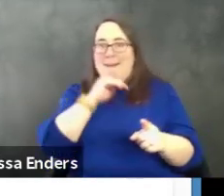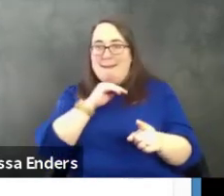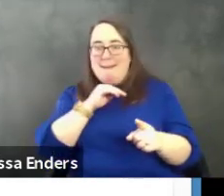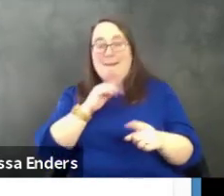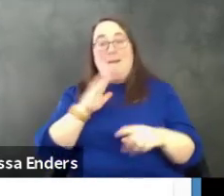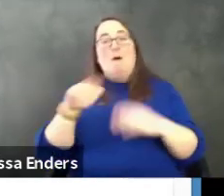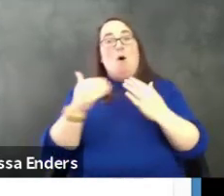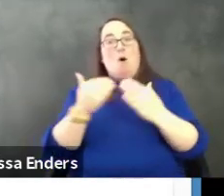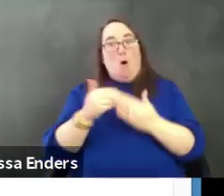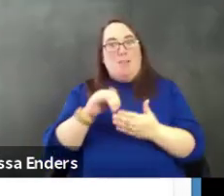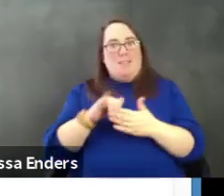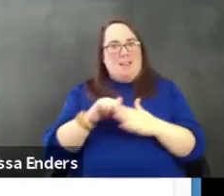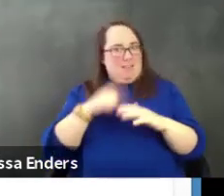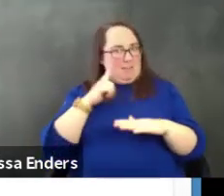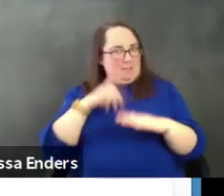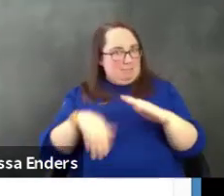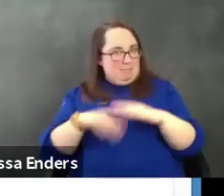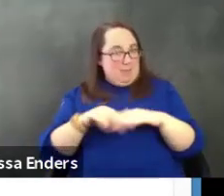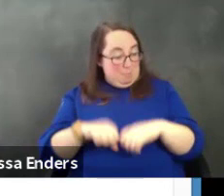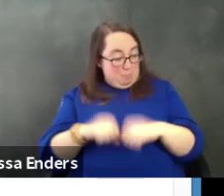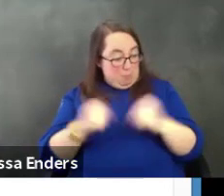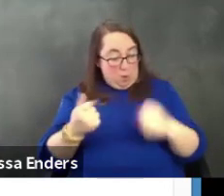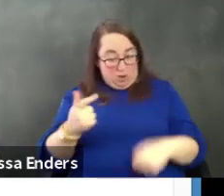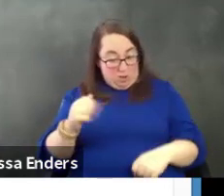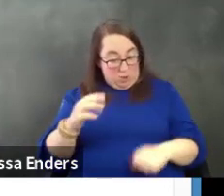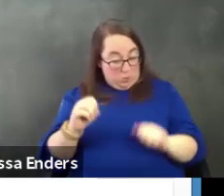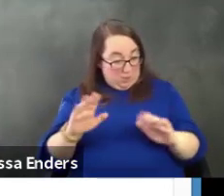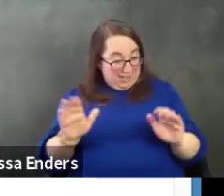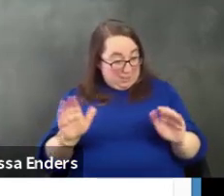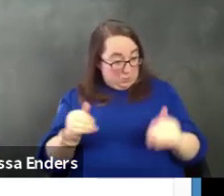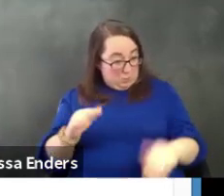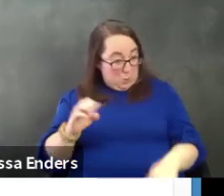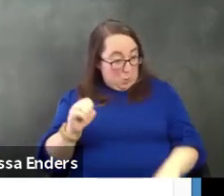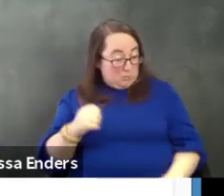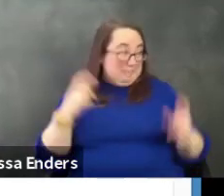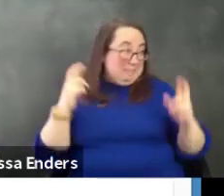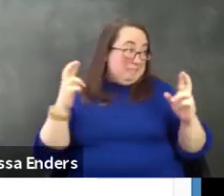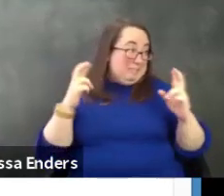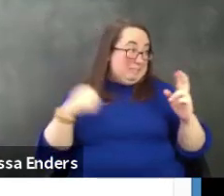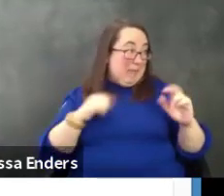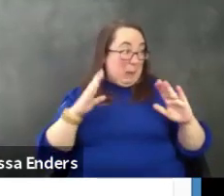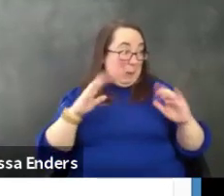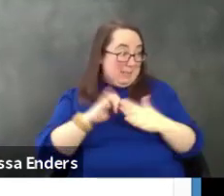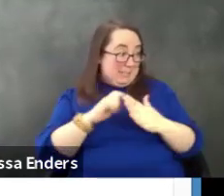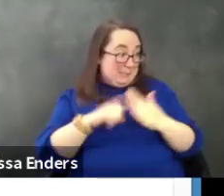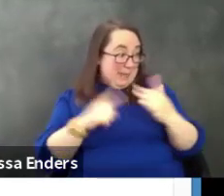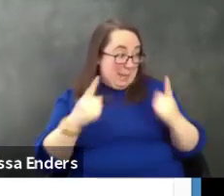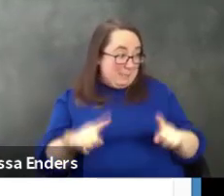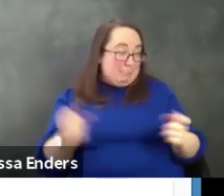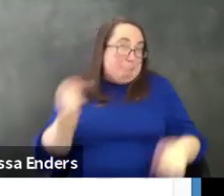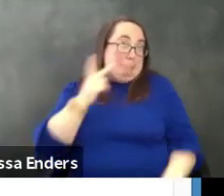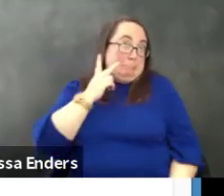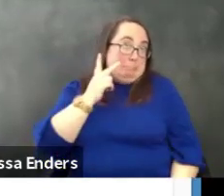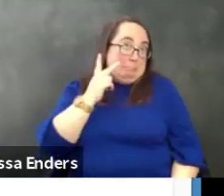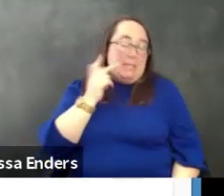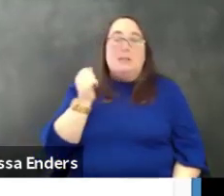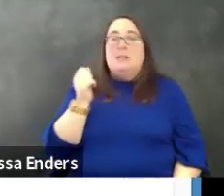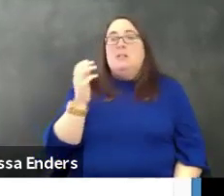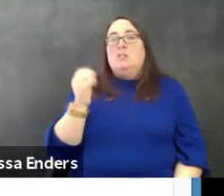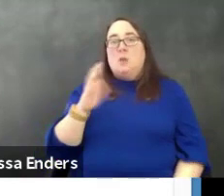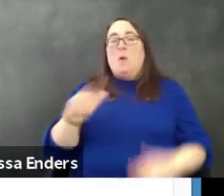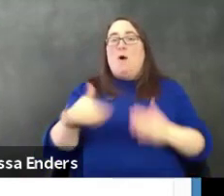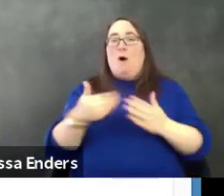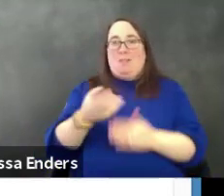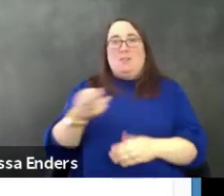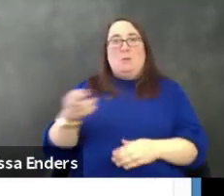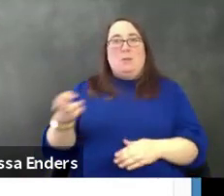we capped out. We think we broke the Google Classroom code. I'm hoping that's not the case, but we'll see. Again, all of the resources